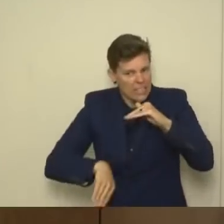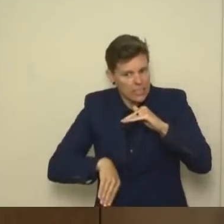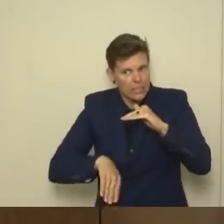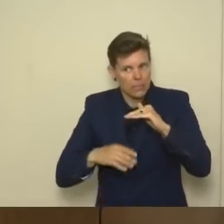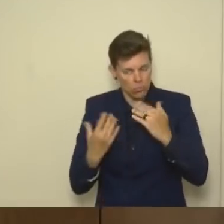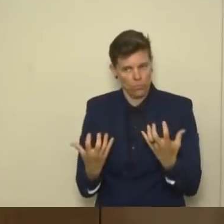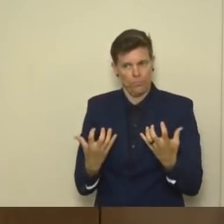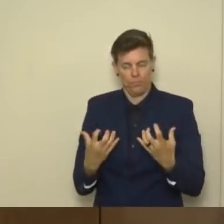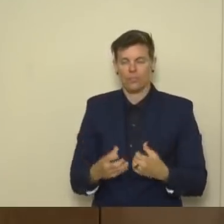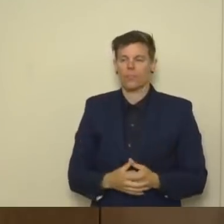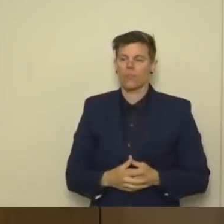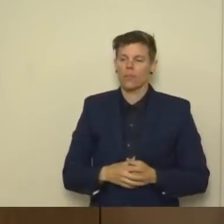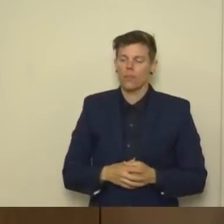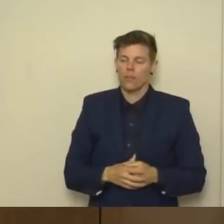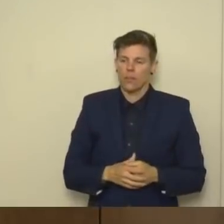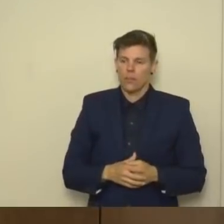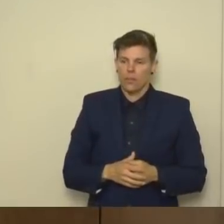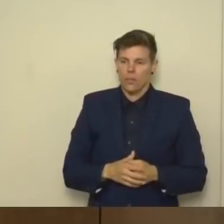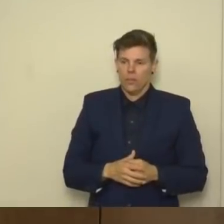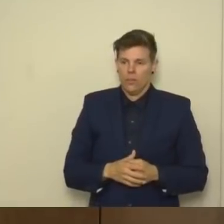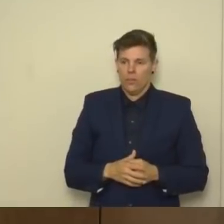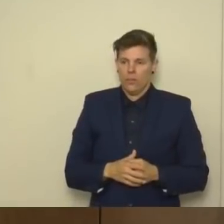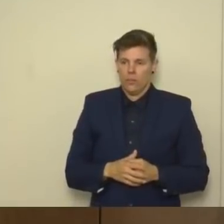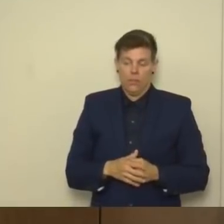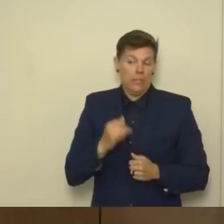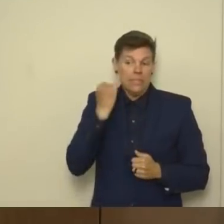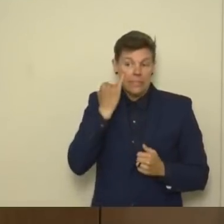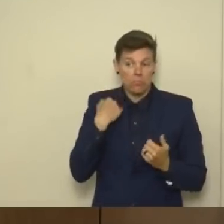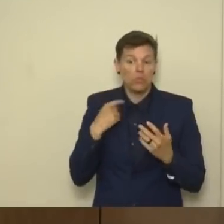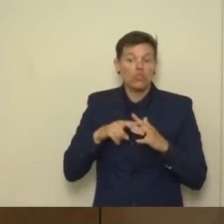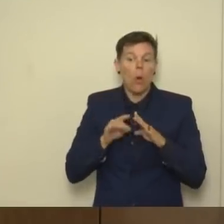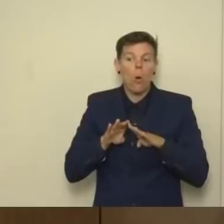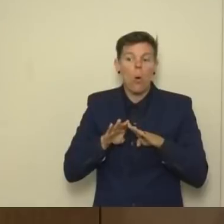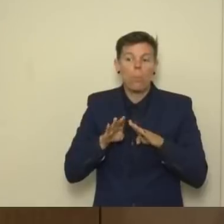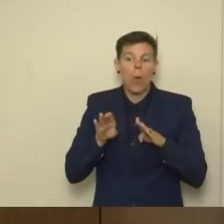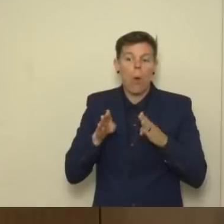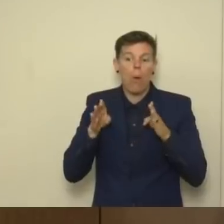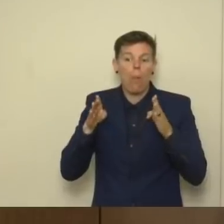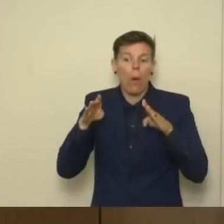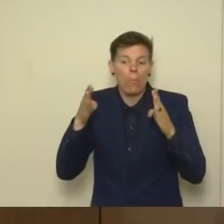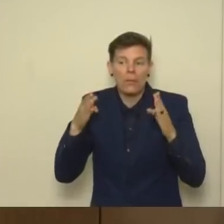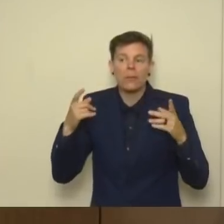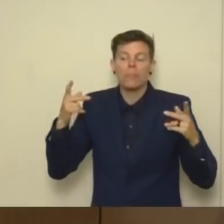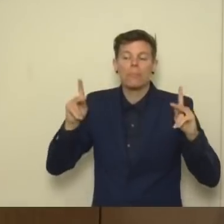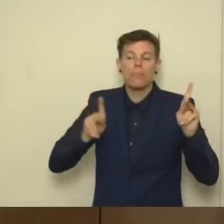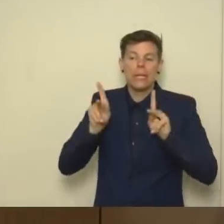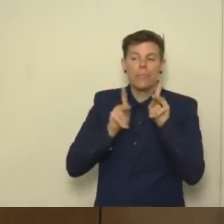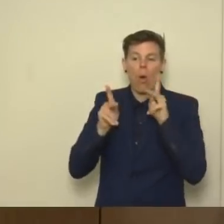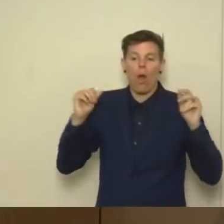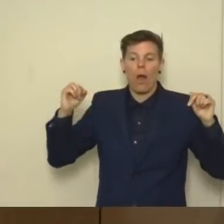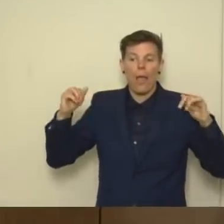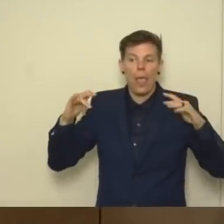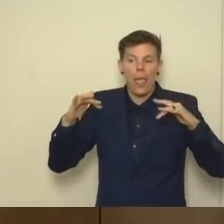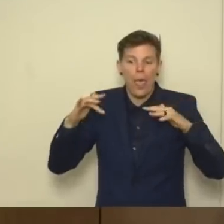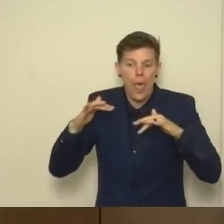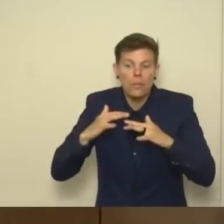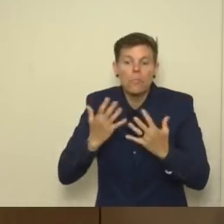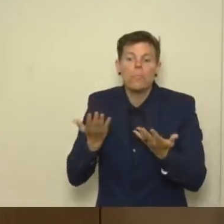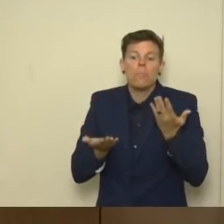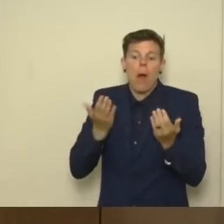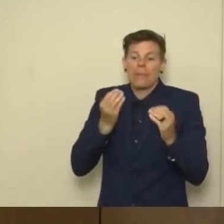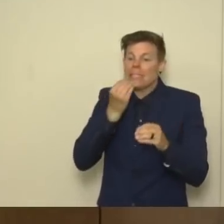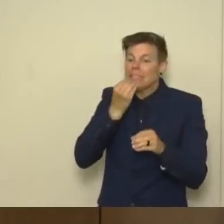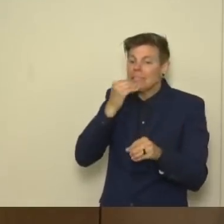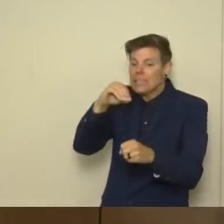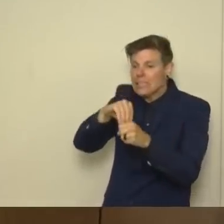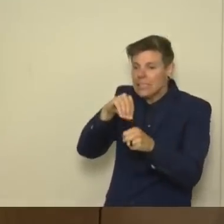of larger capacity for businesses or look at indoor dining, then we've introduced